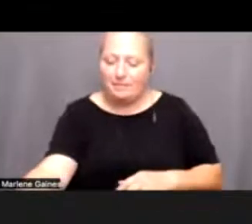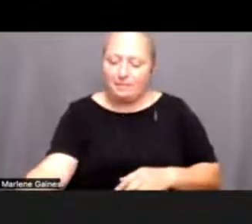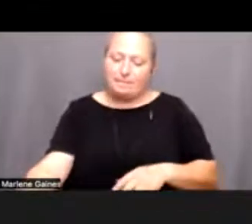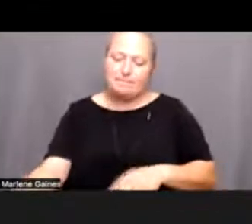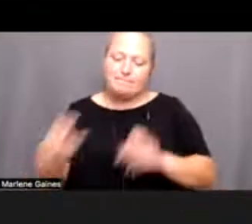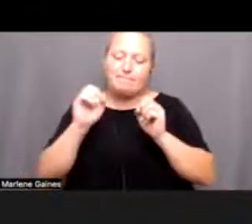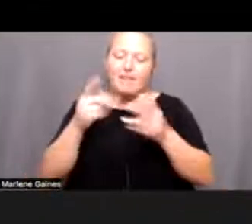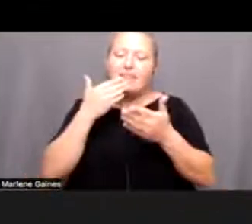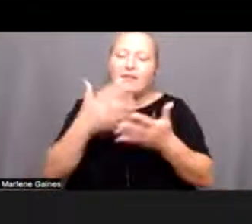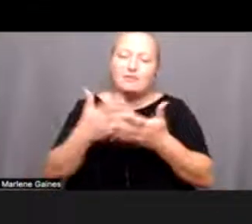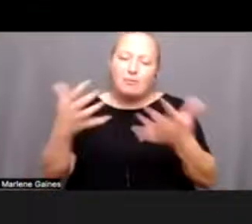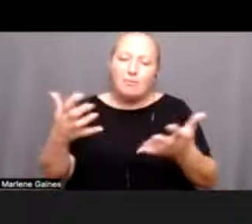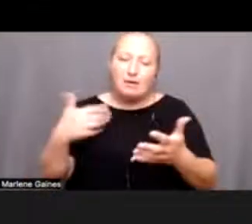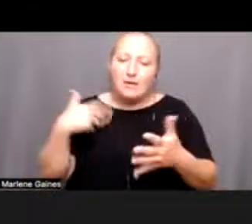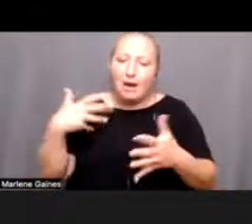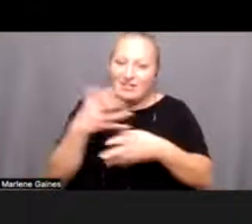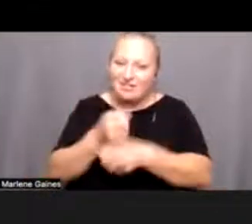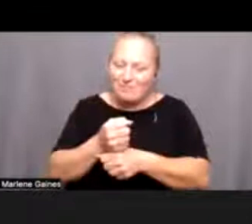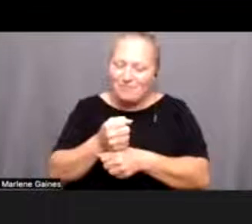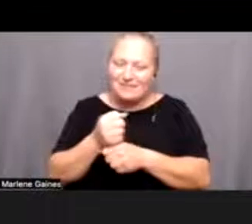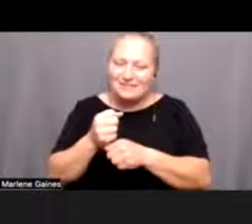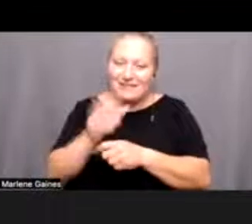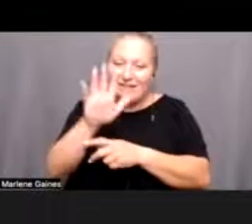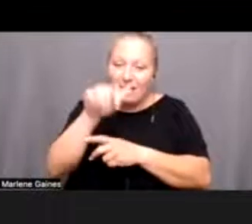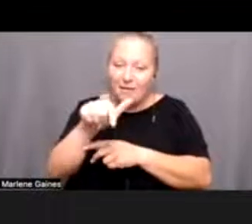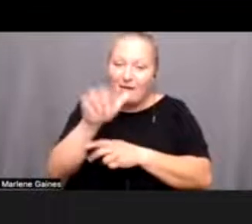Okay, thank you so much. I was just going to summarize it.